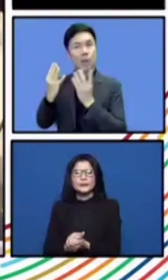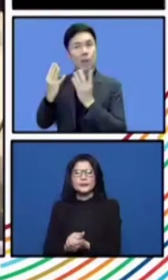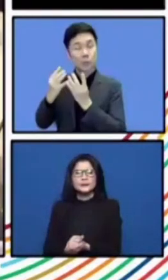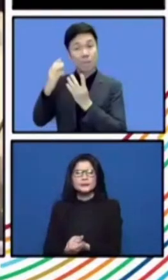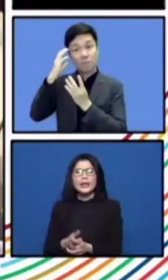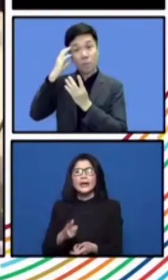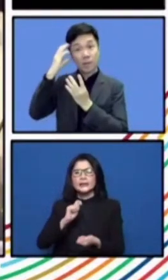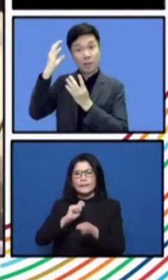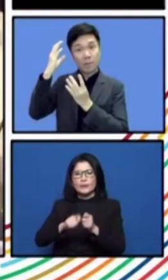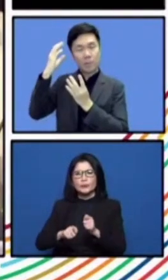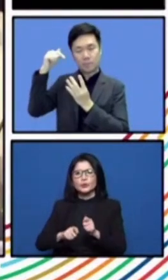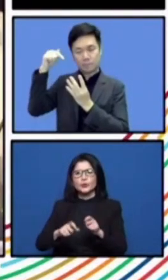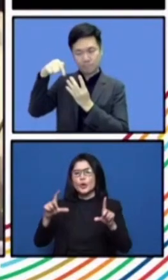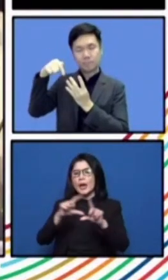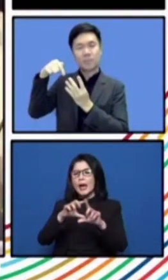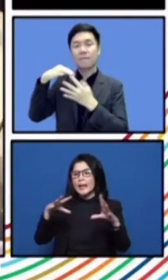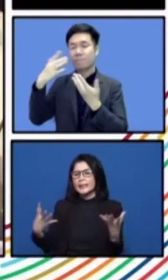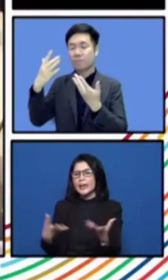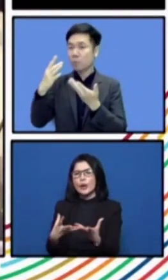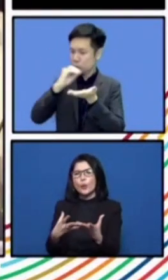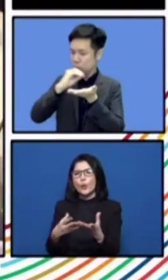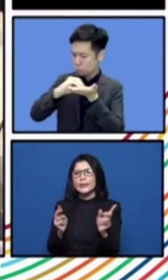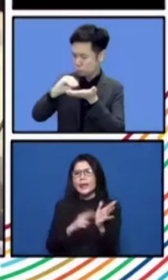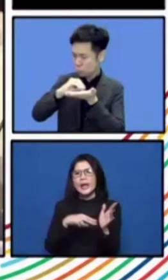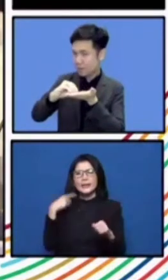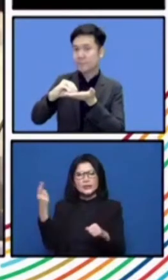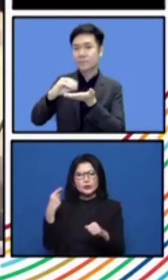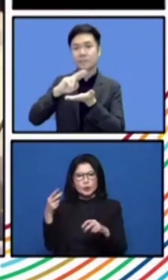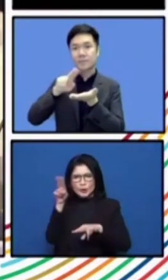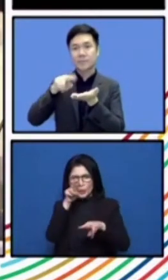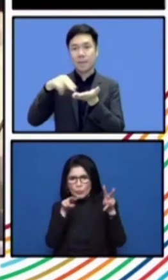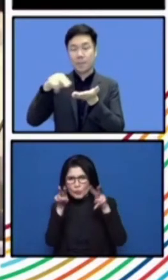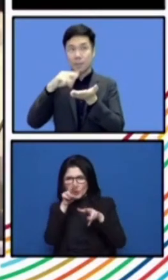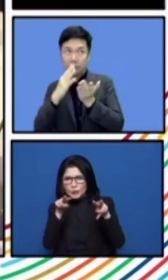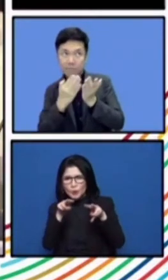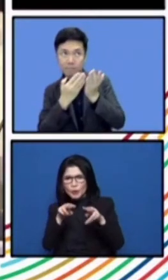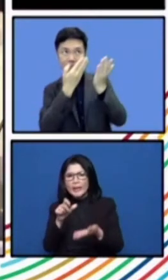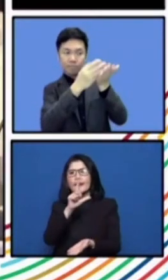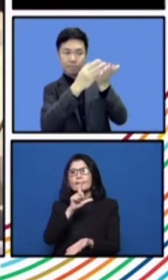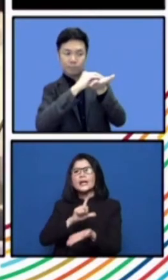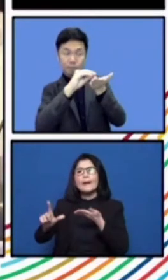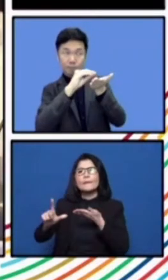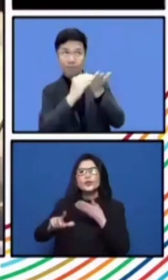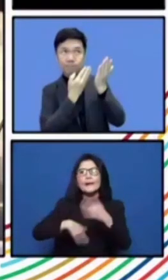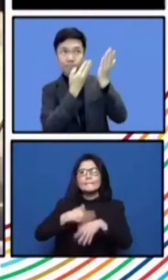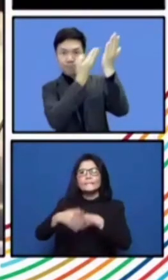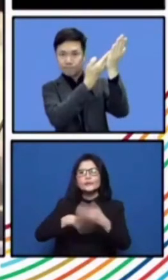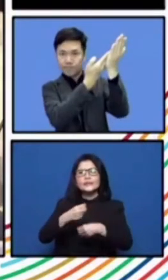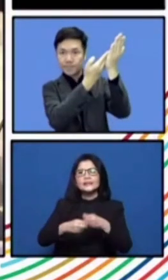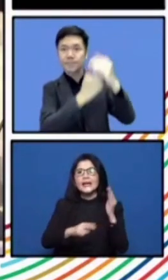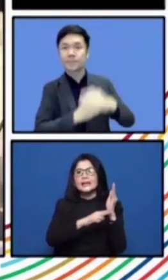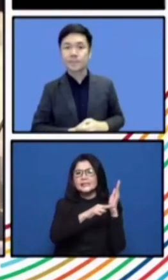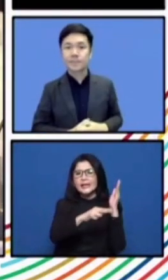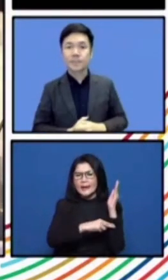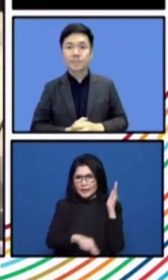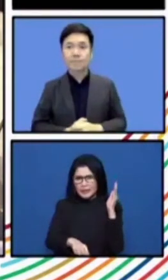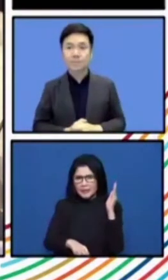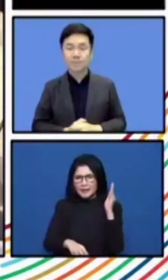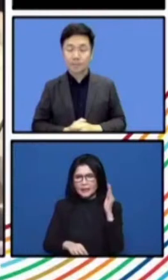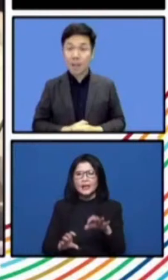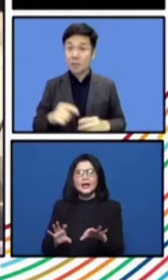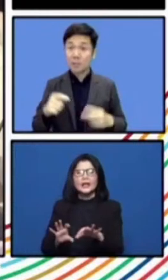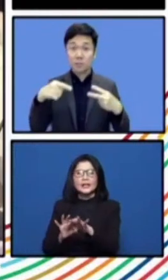the implementation of the crpd the Innovative partnership and engagement of patients with disabilities